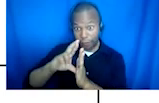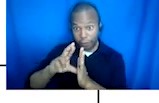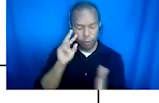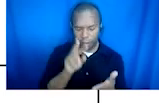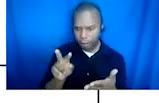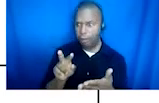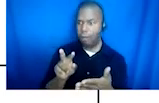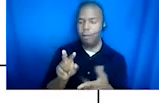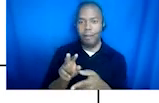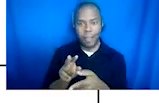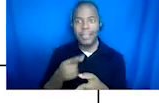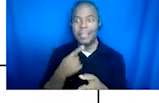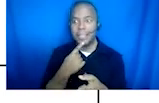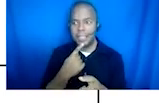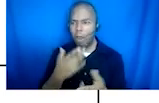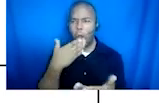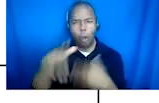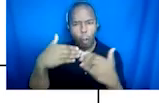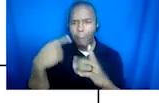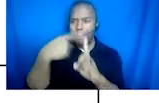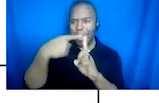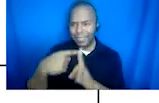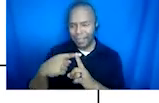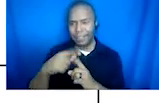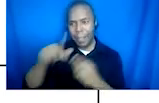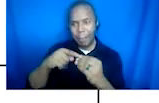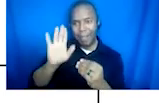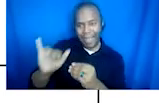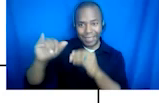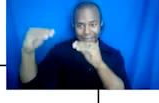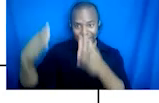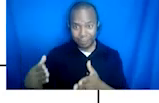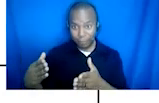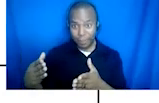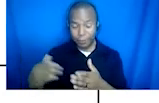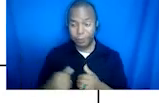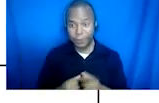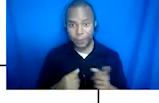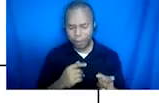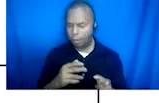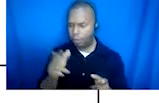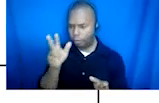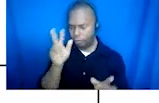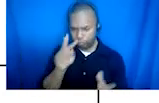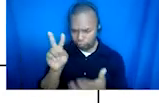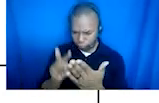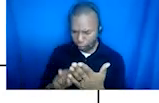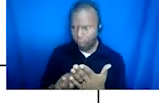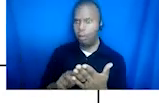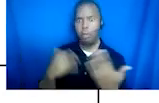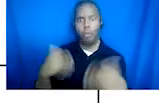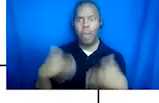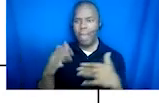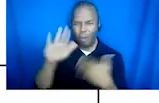have a relationship with that instructor and how funny they are and how helpful and their feedback is immediate. I mean, it was